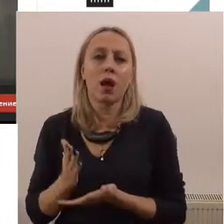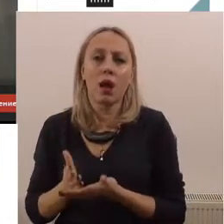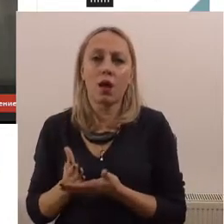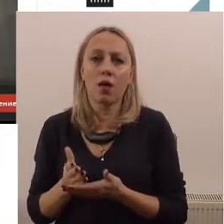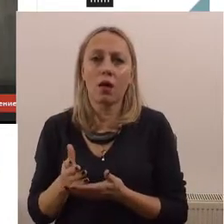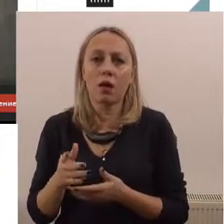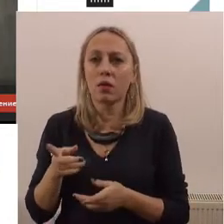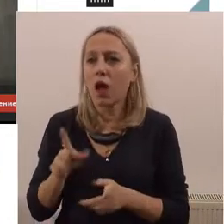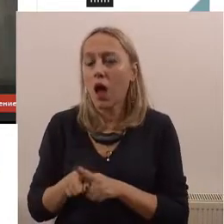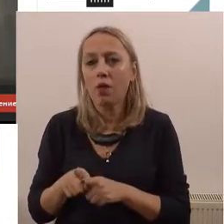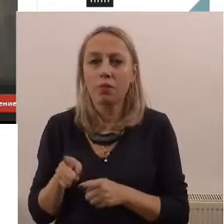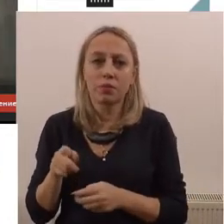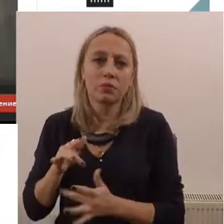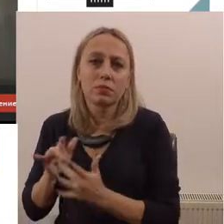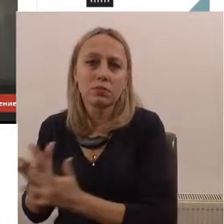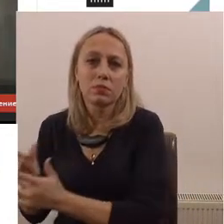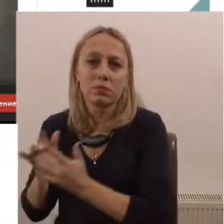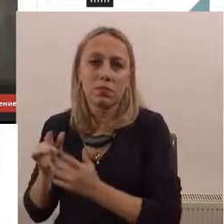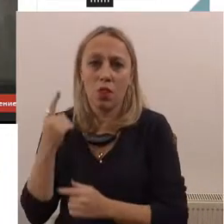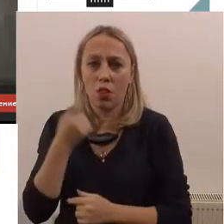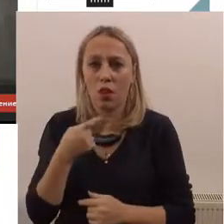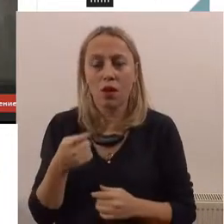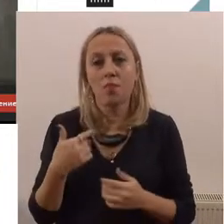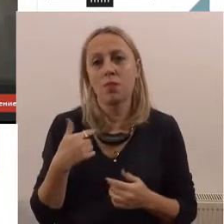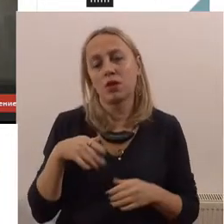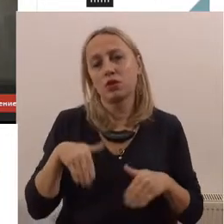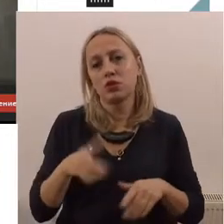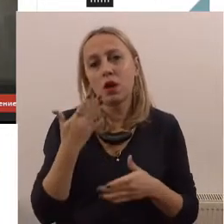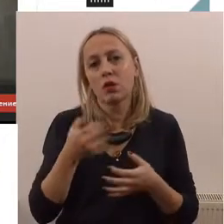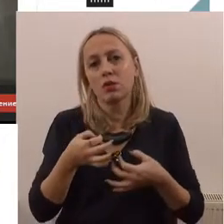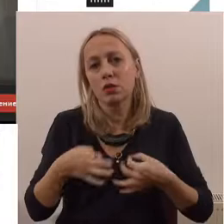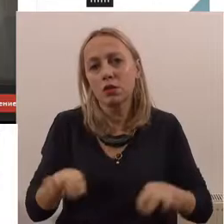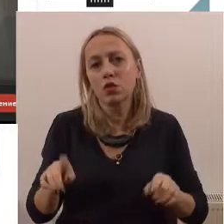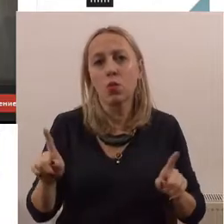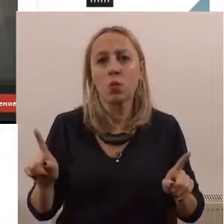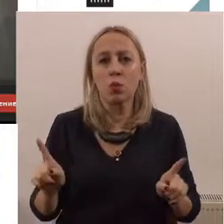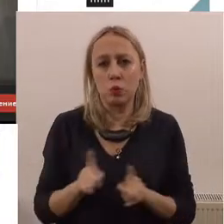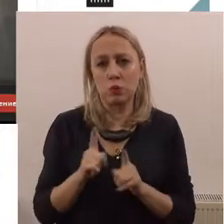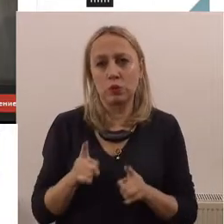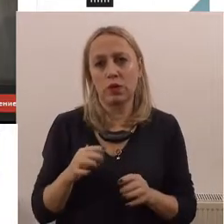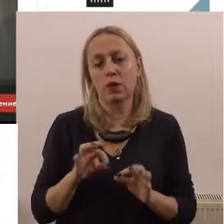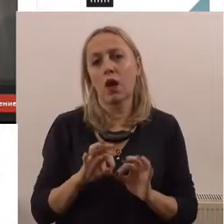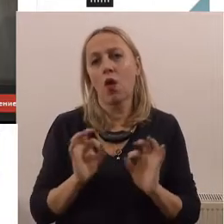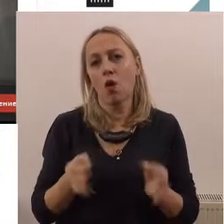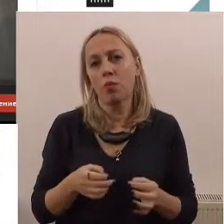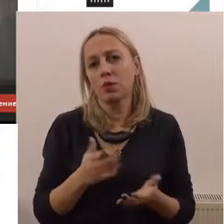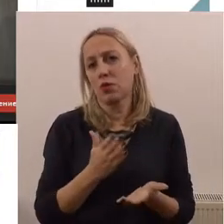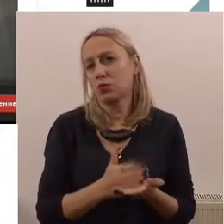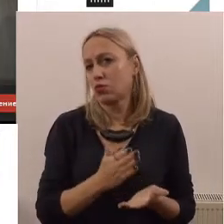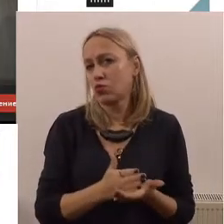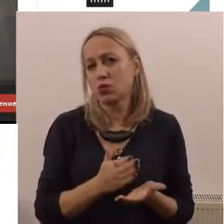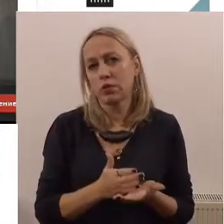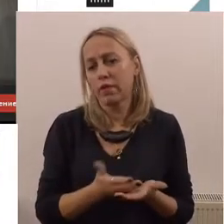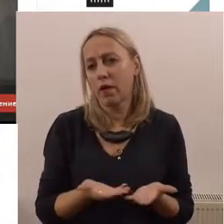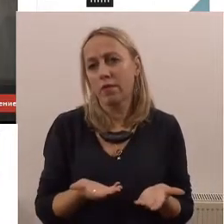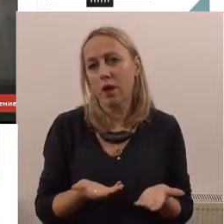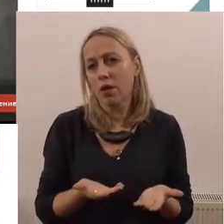through whatever barriers they could find. So essentially it was